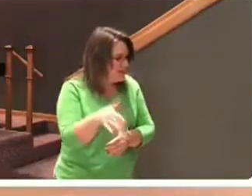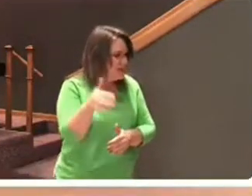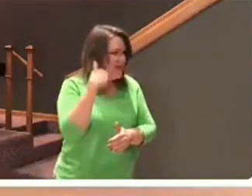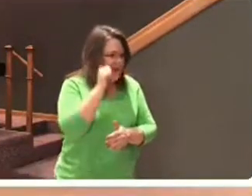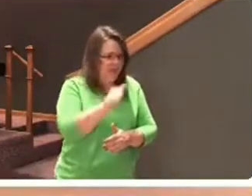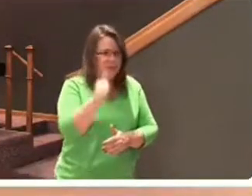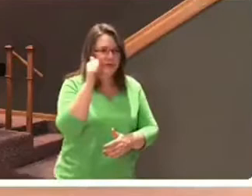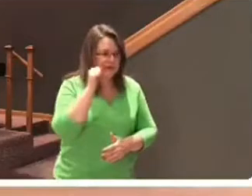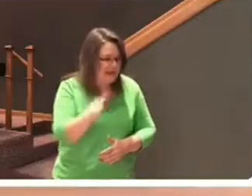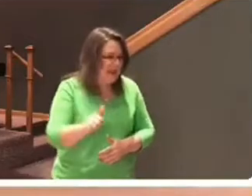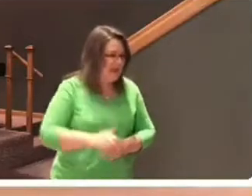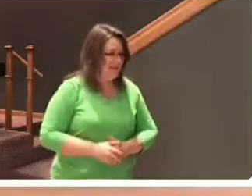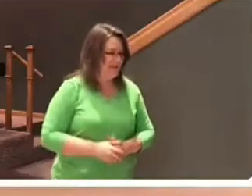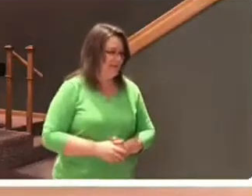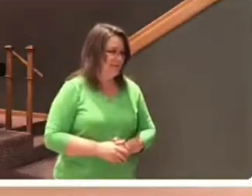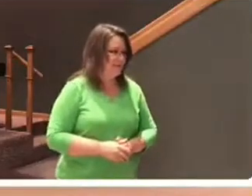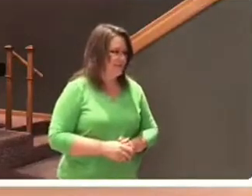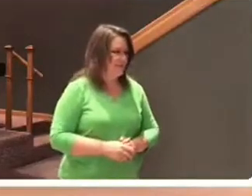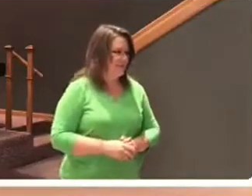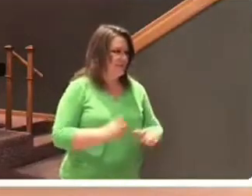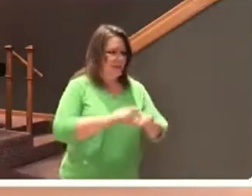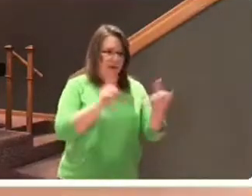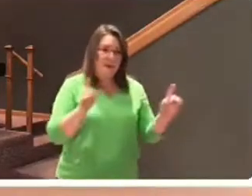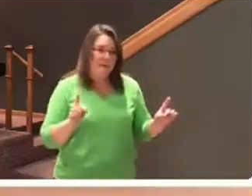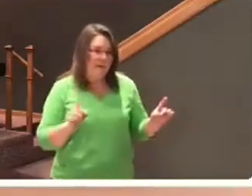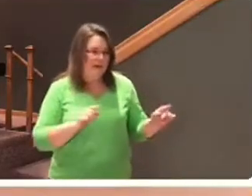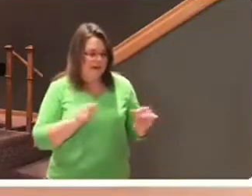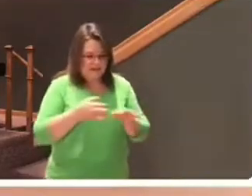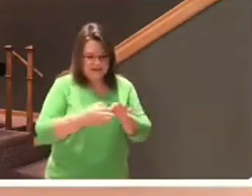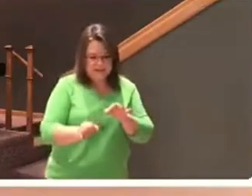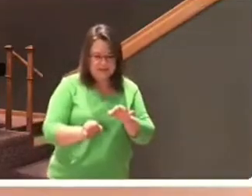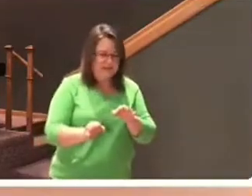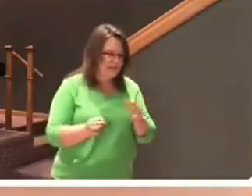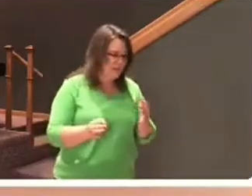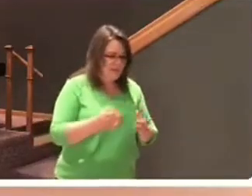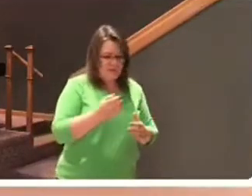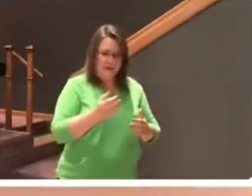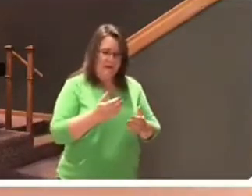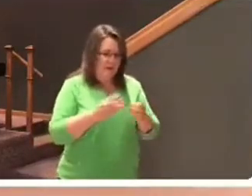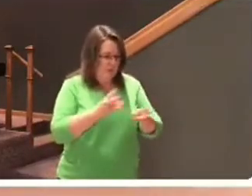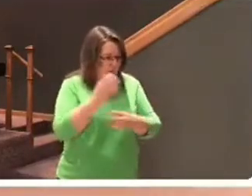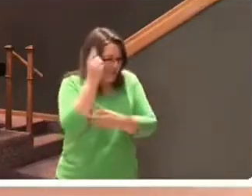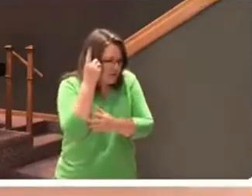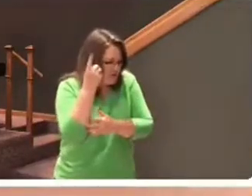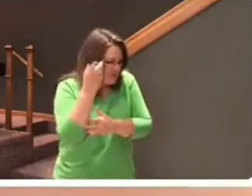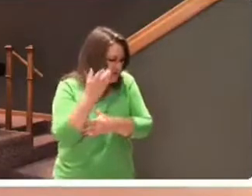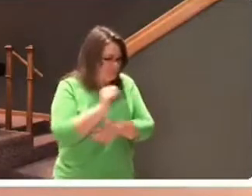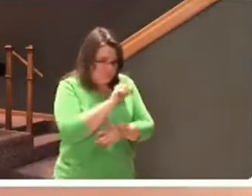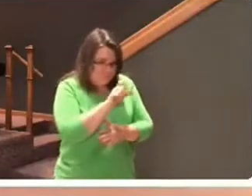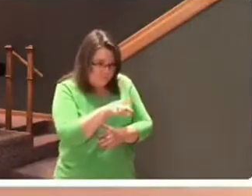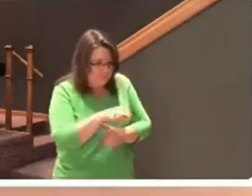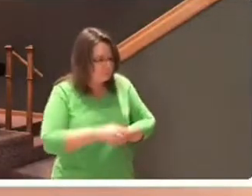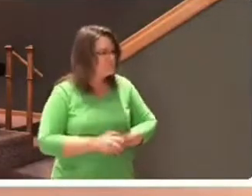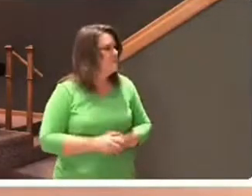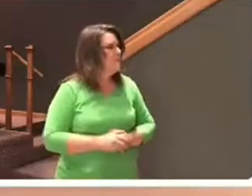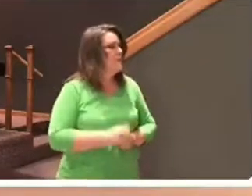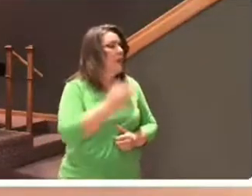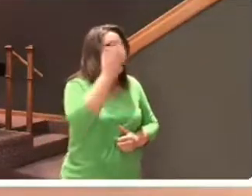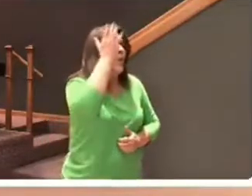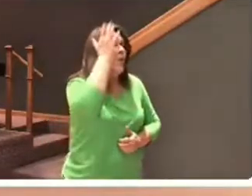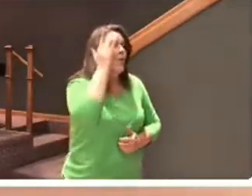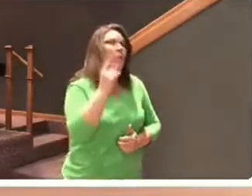Every day. But as a simple matter of understanding, let me just ask you this.